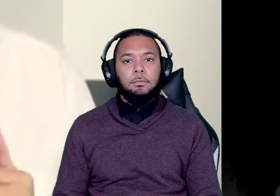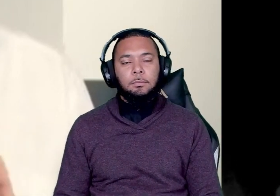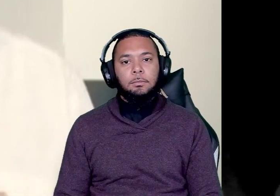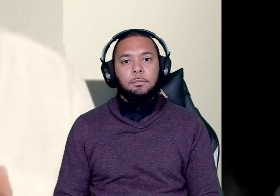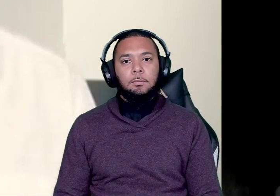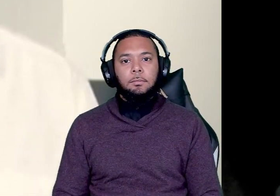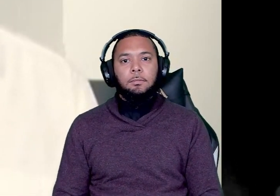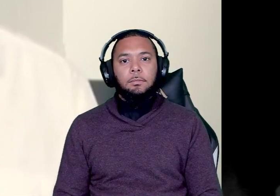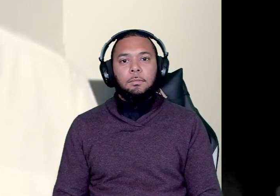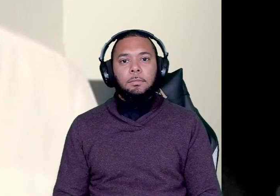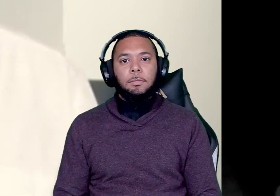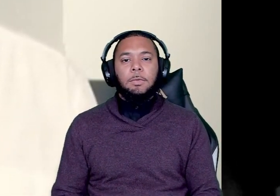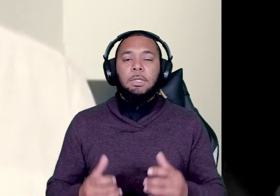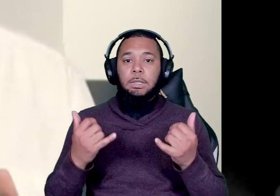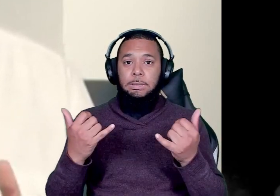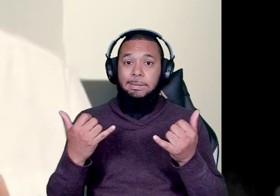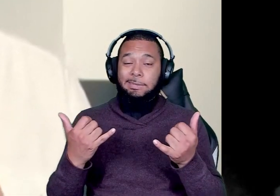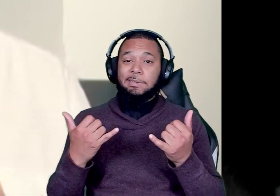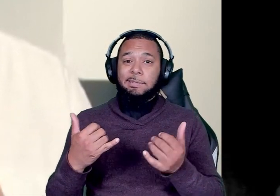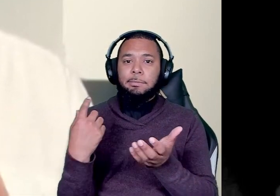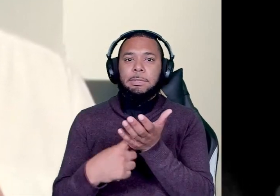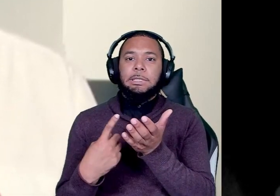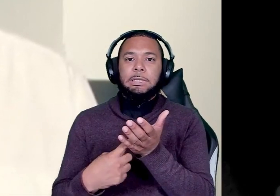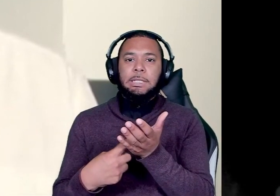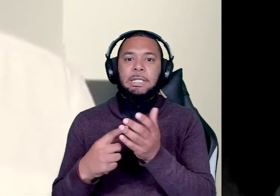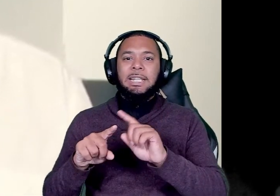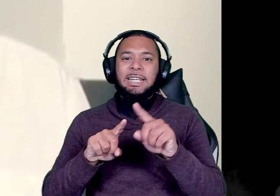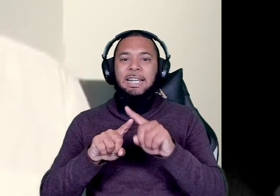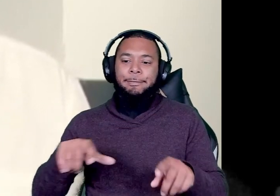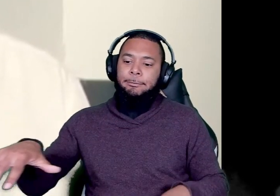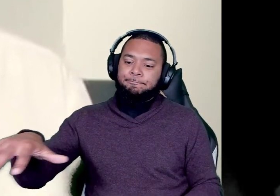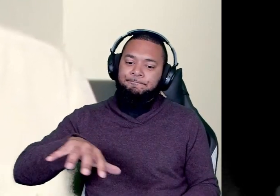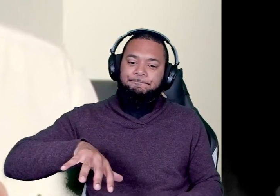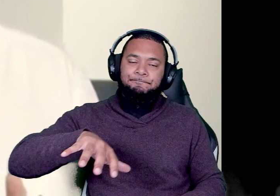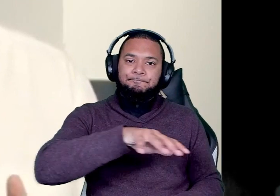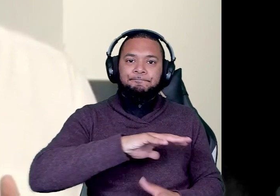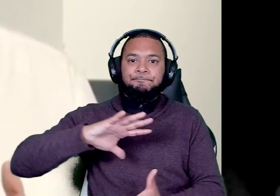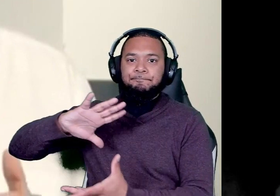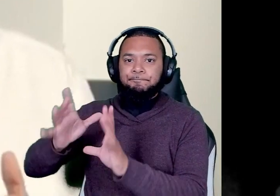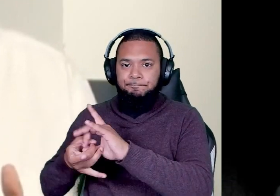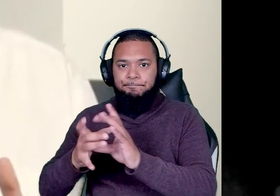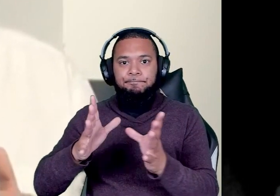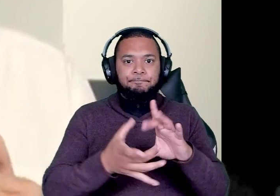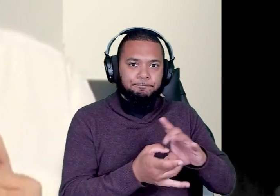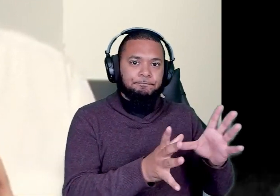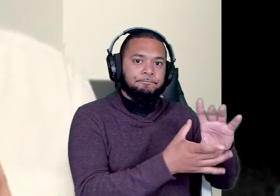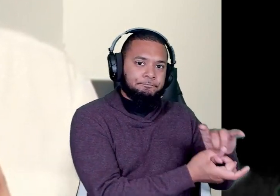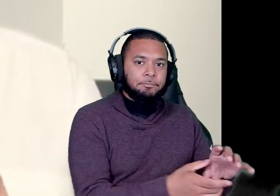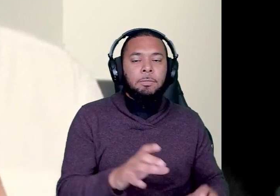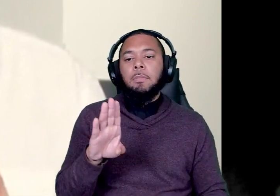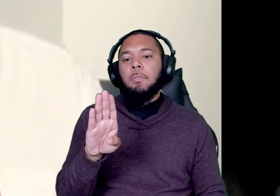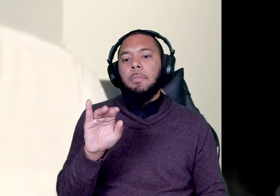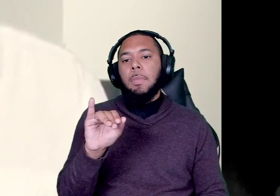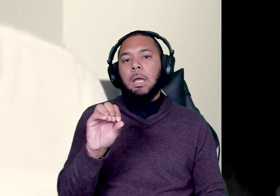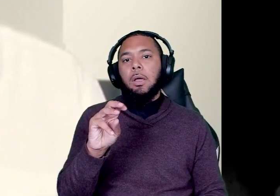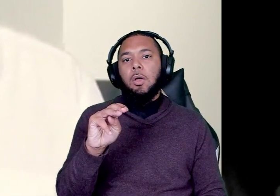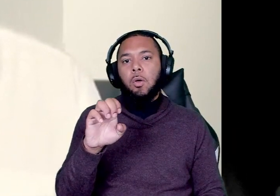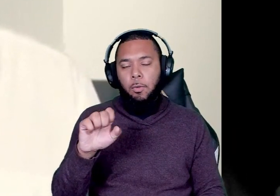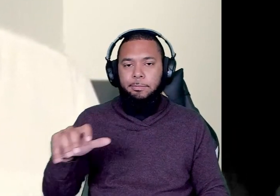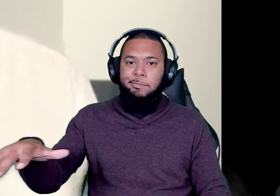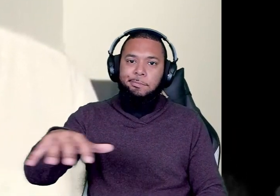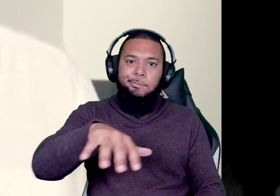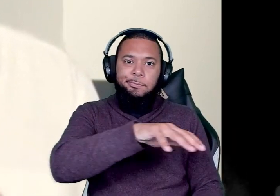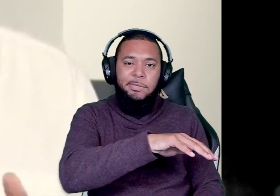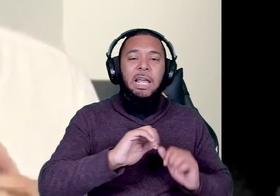So I'm going to go through the world's biomes and talk a little bit about temperature, precipitation, and also talk a little bit about the major human influences on